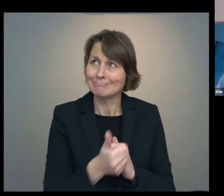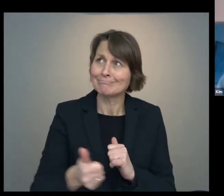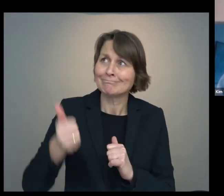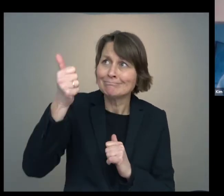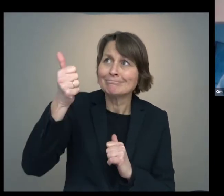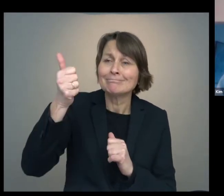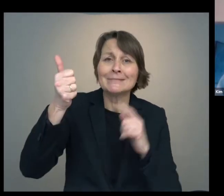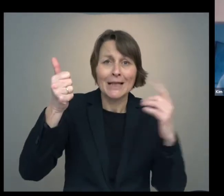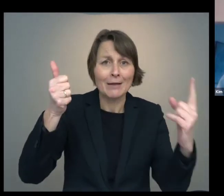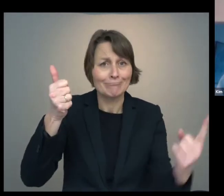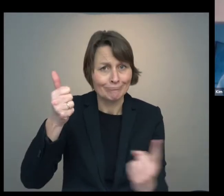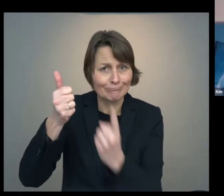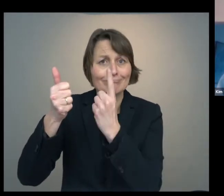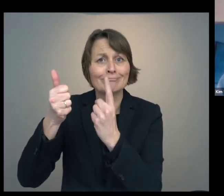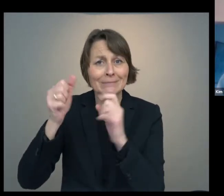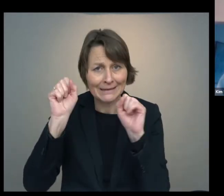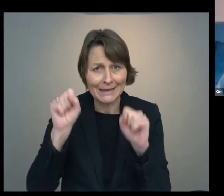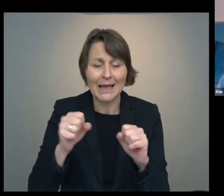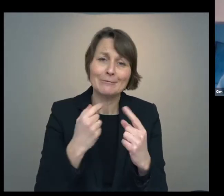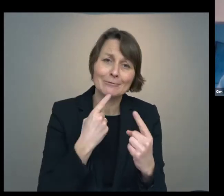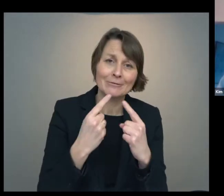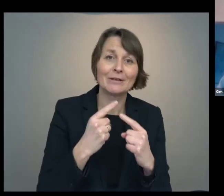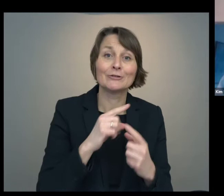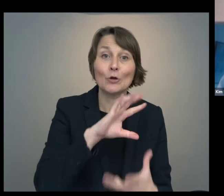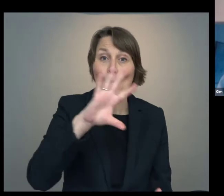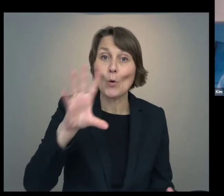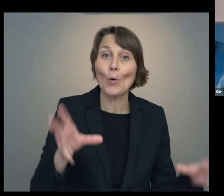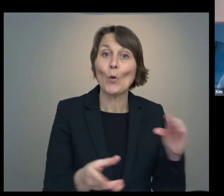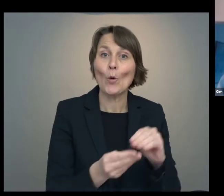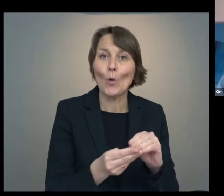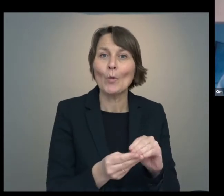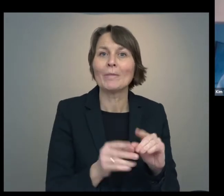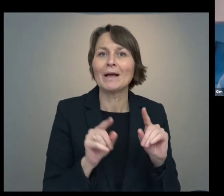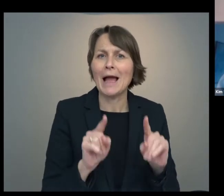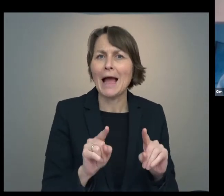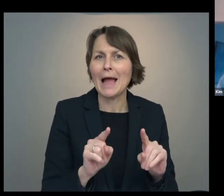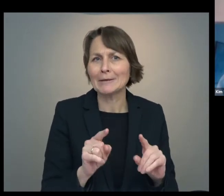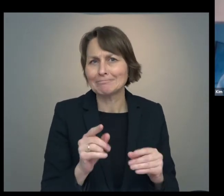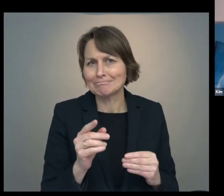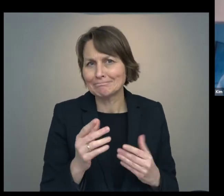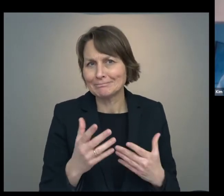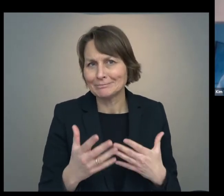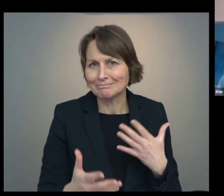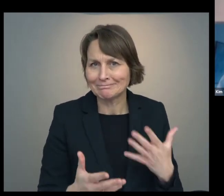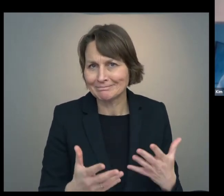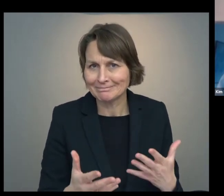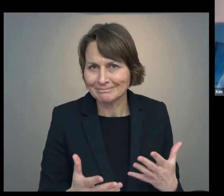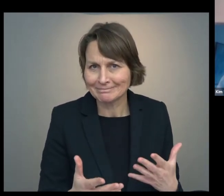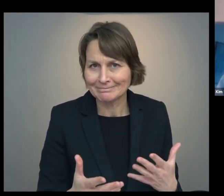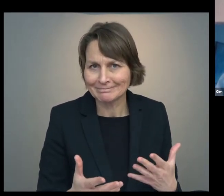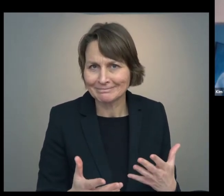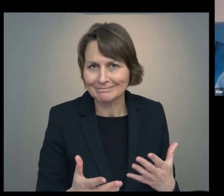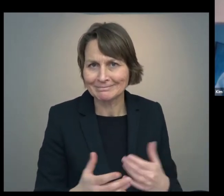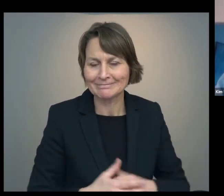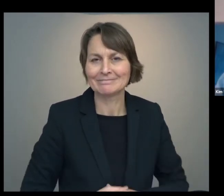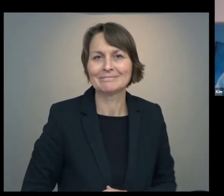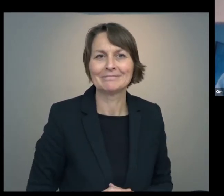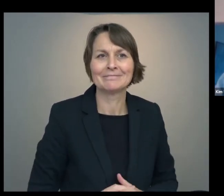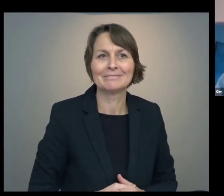so many people at HQ who would love to talk to you. So yeah, so I'll wrap it up, Rachel, to let you